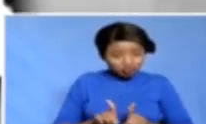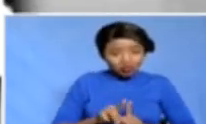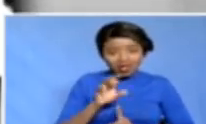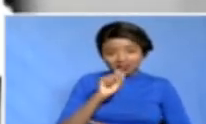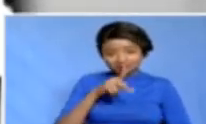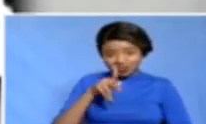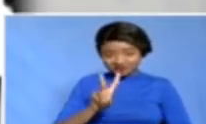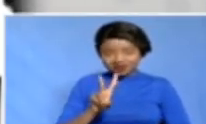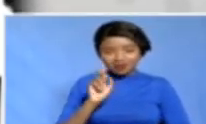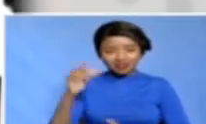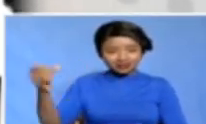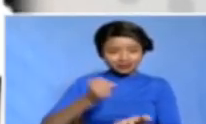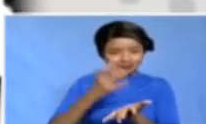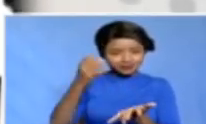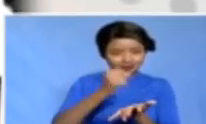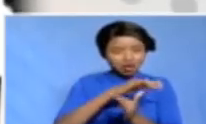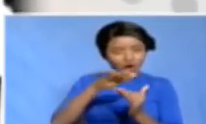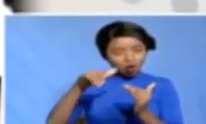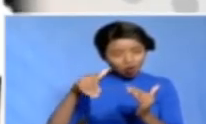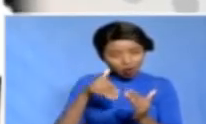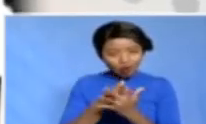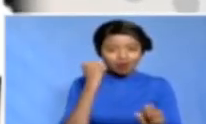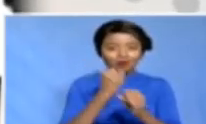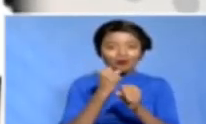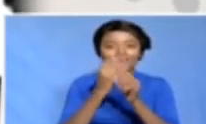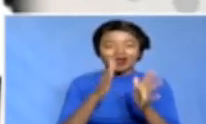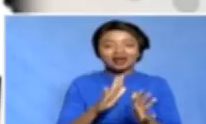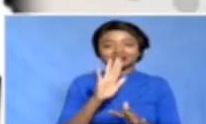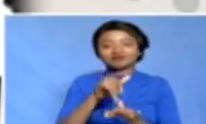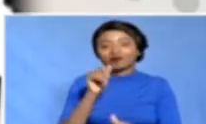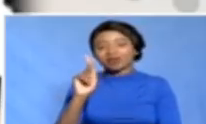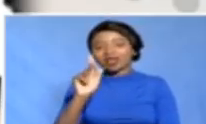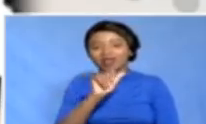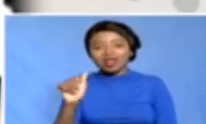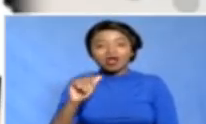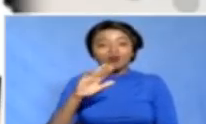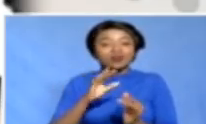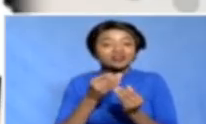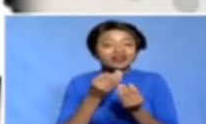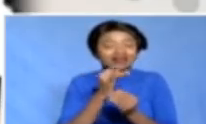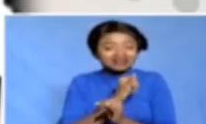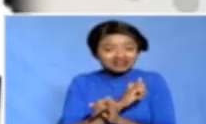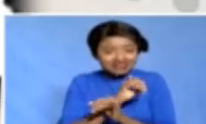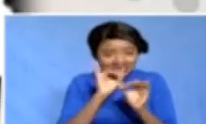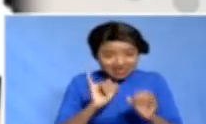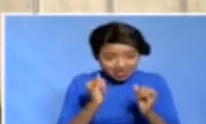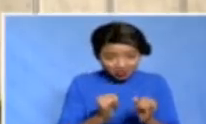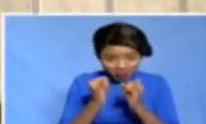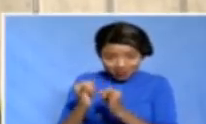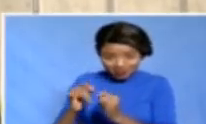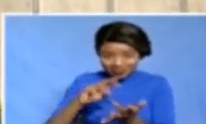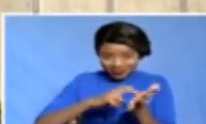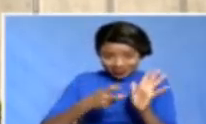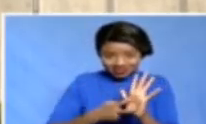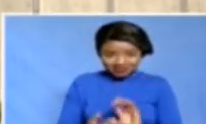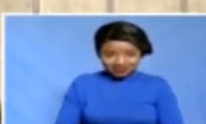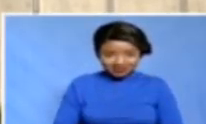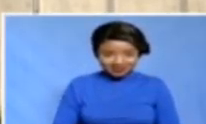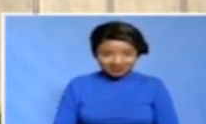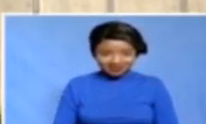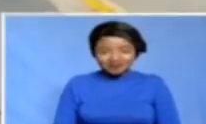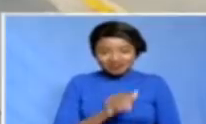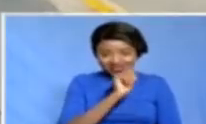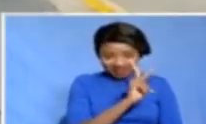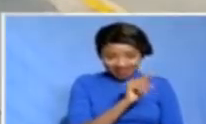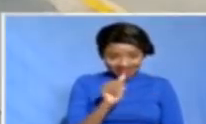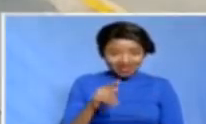of recruiting all former KAA employees under fresh contracts of employment with the SPV. KAA